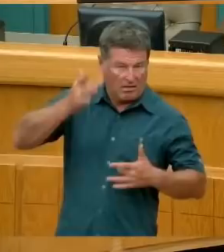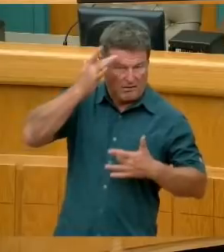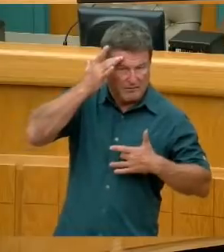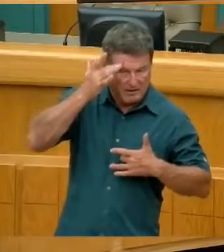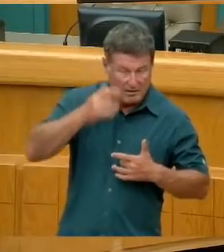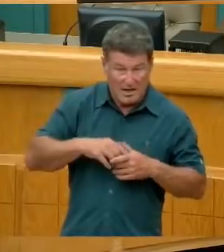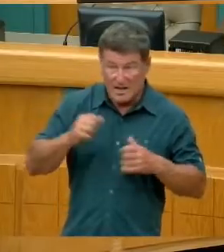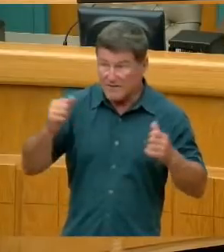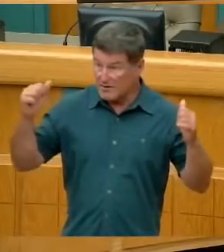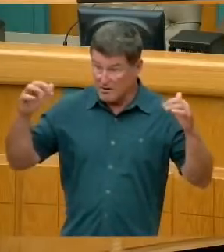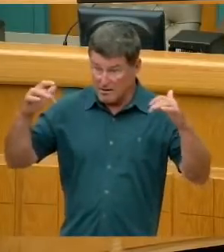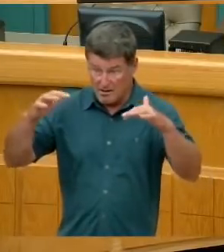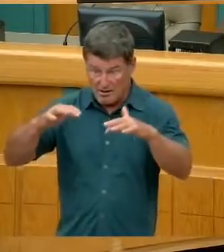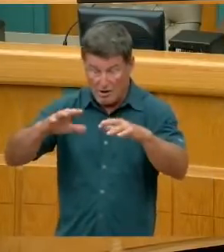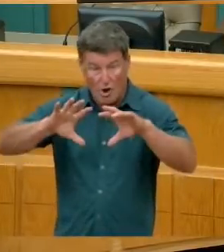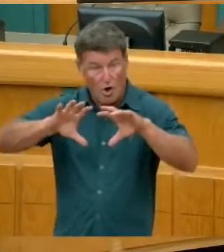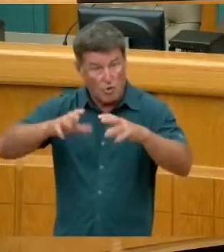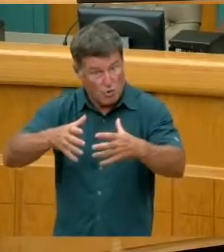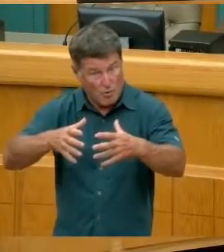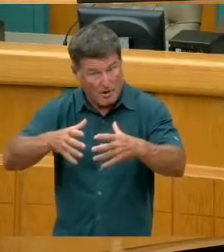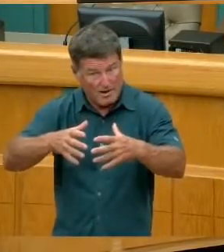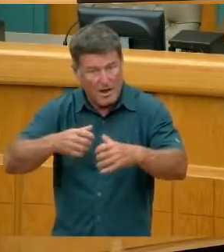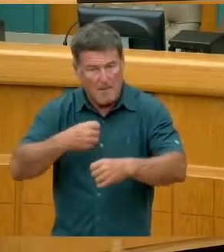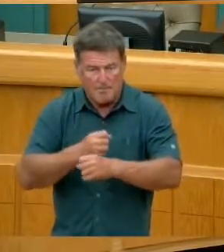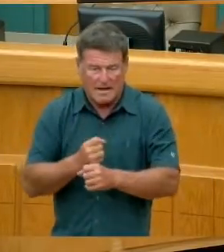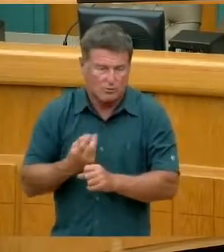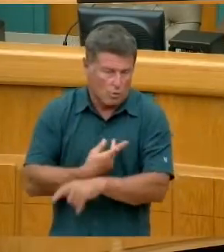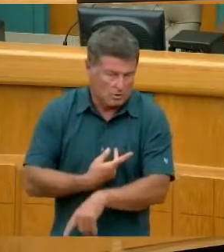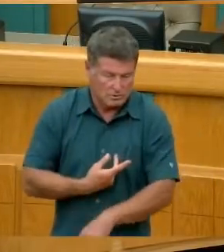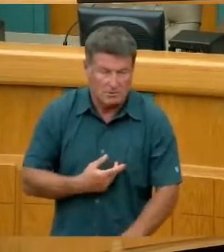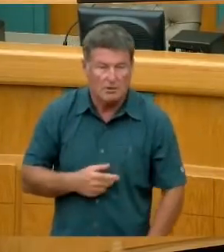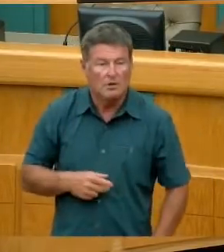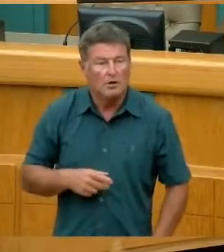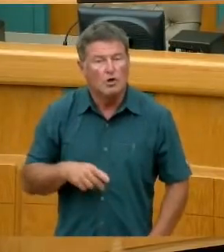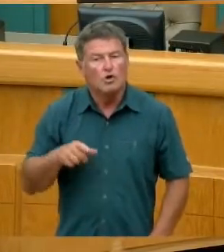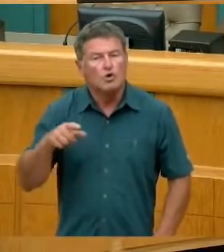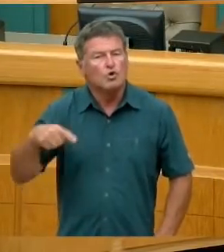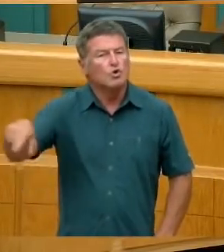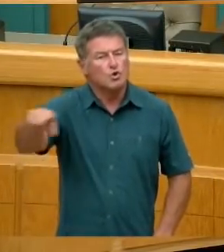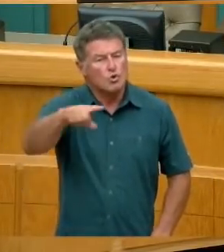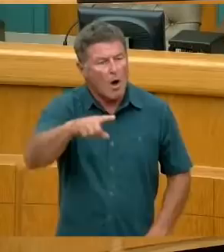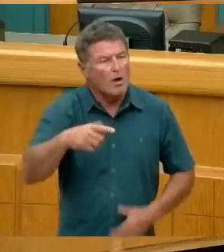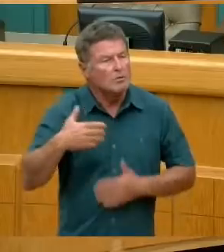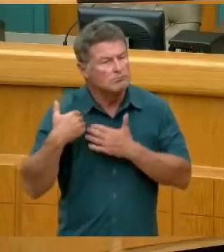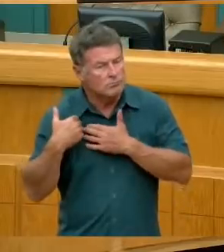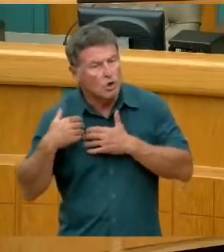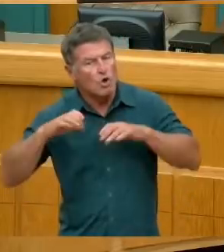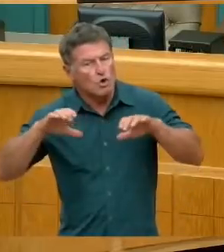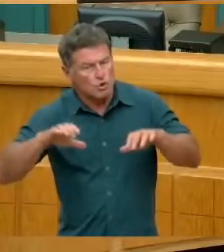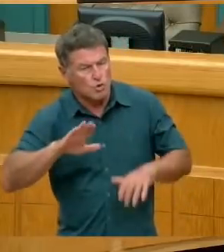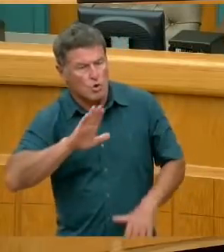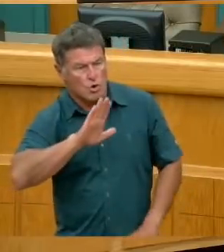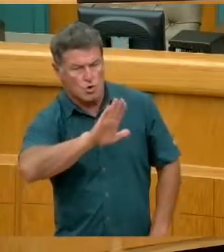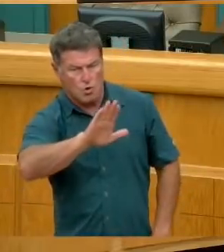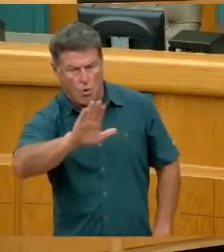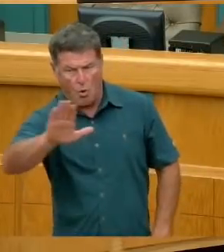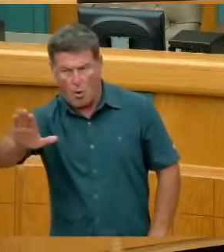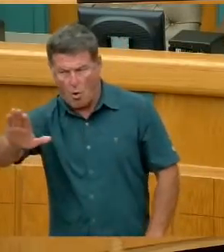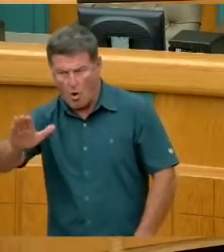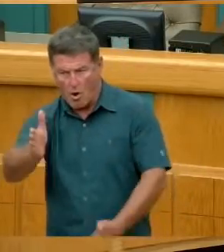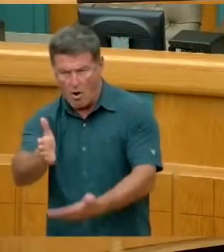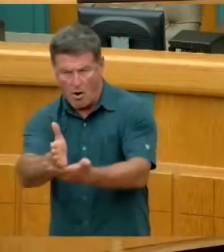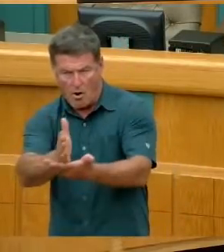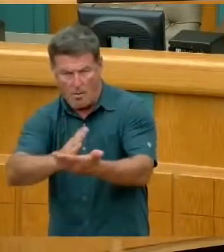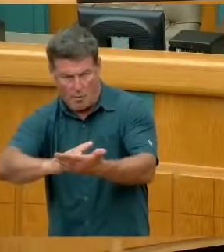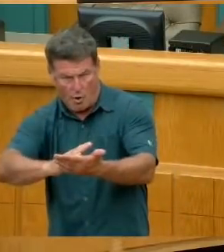and exasperating the issue right now. Do your part. Let's do all of our parts and